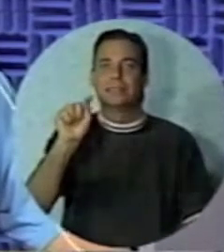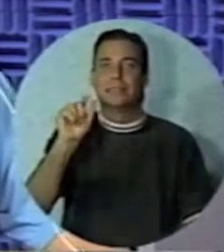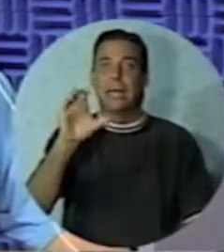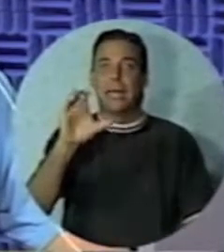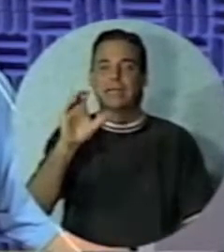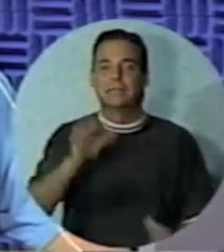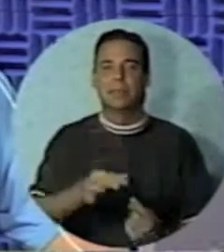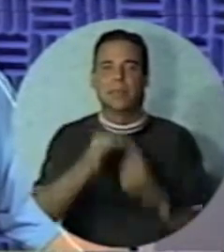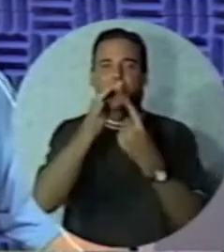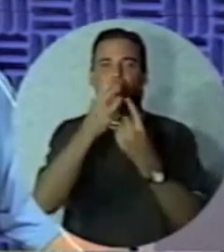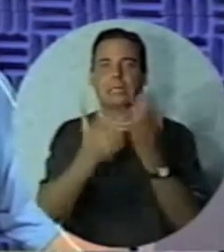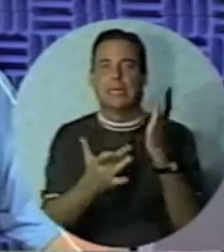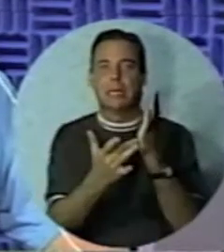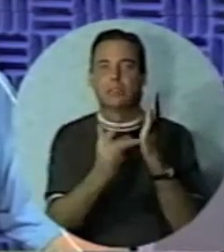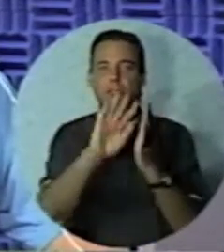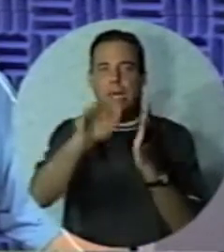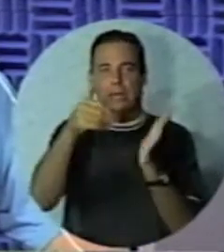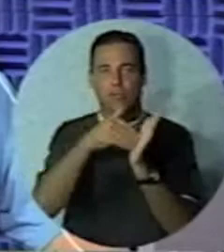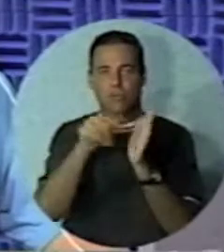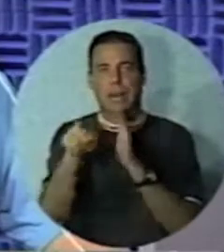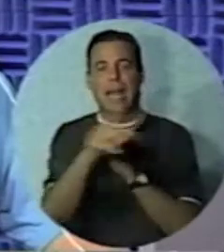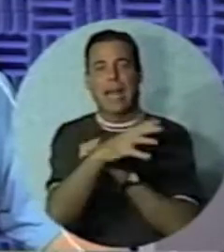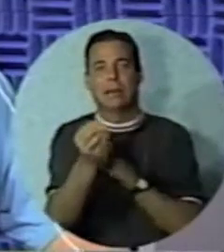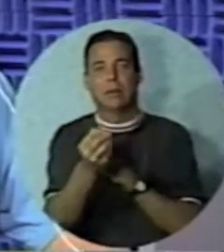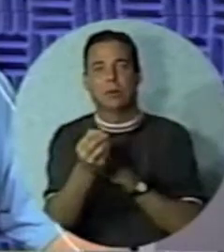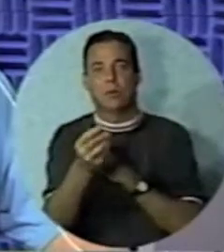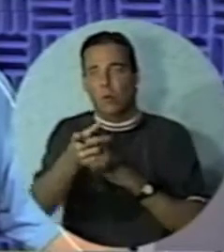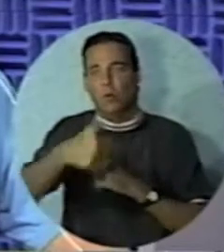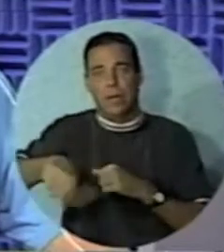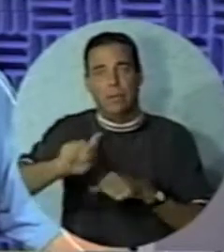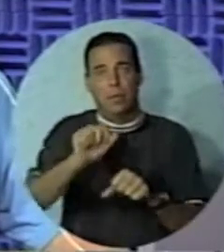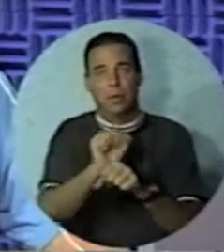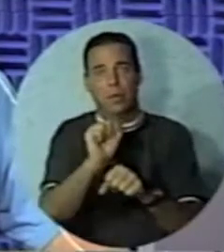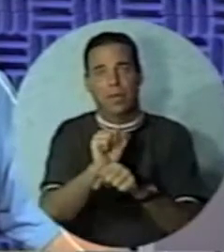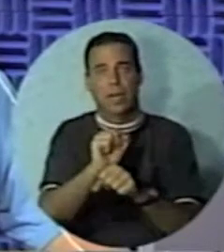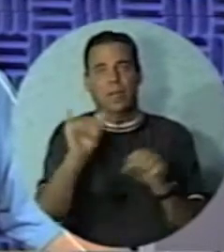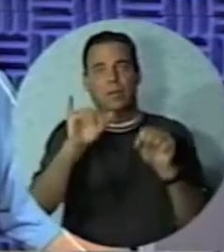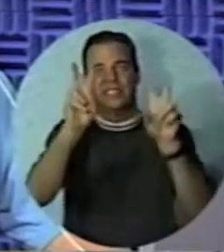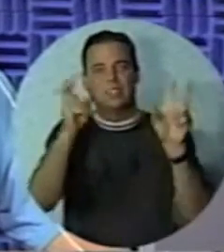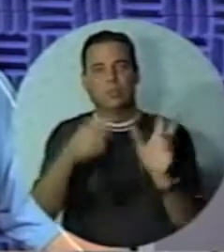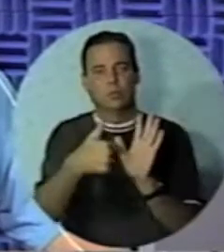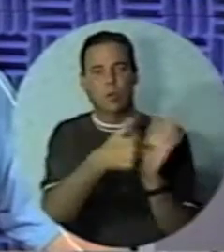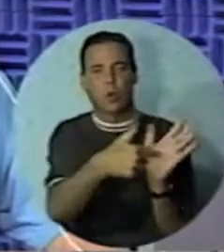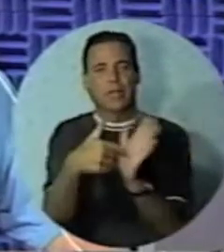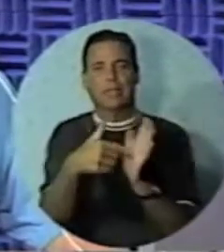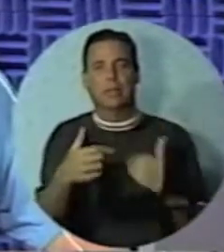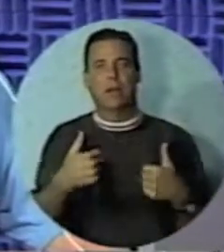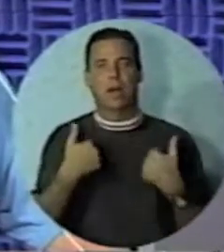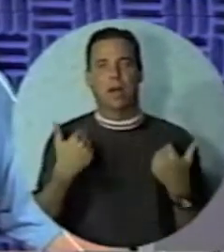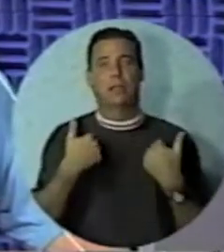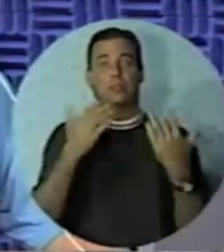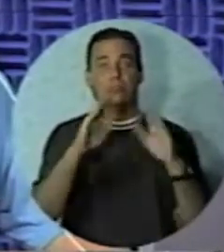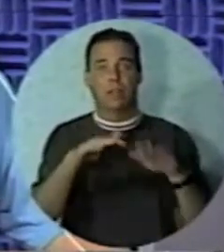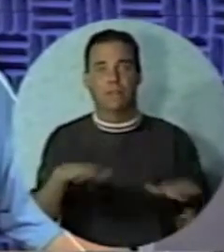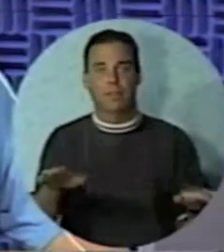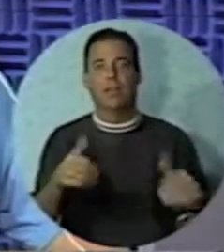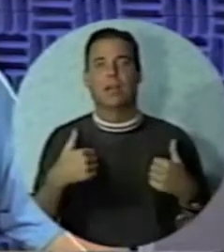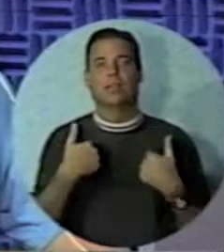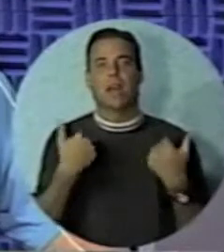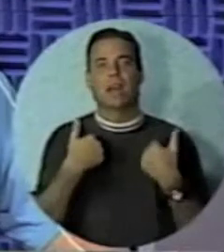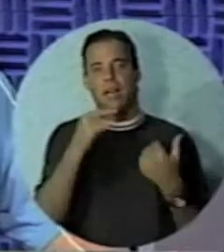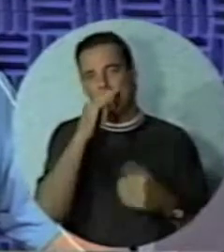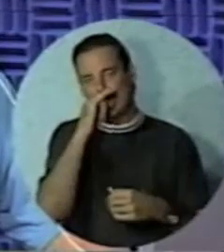Technology Center, and we've been working on the issues of showing young children,